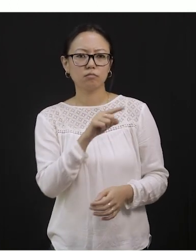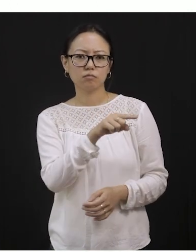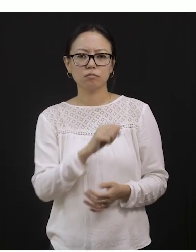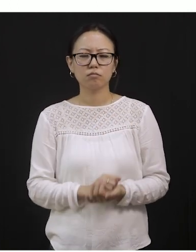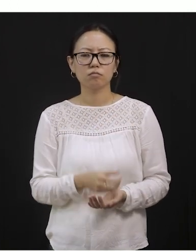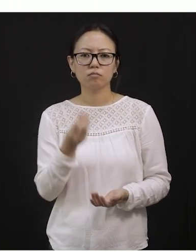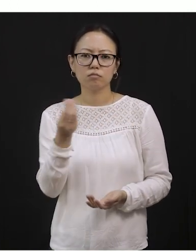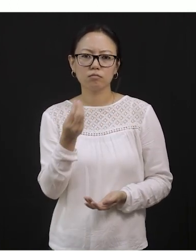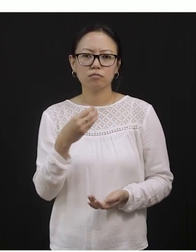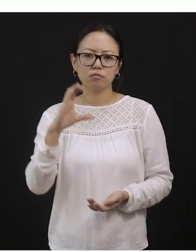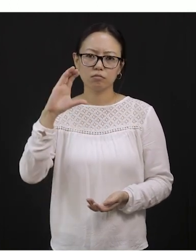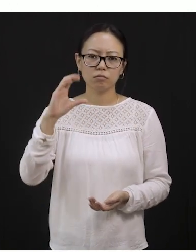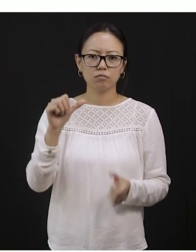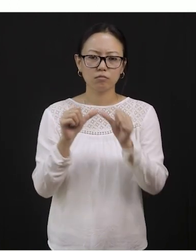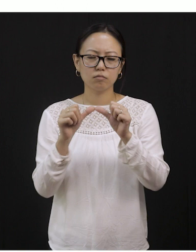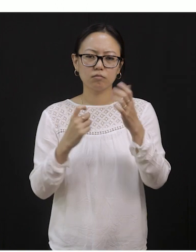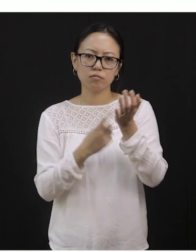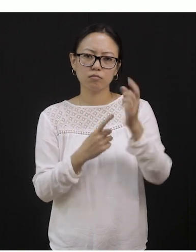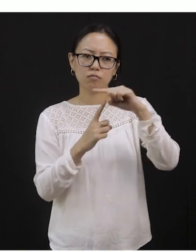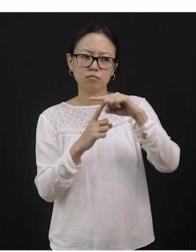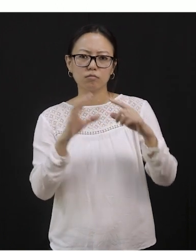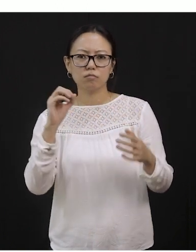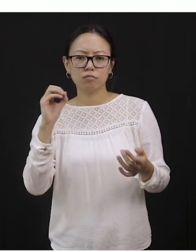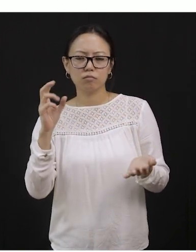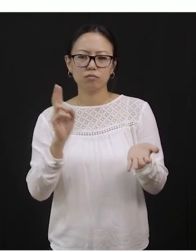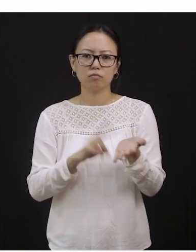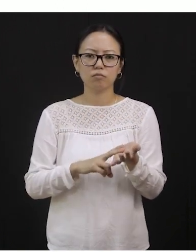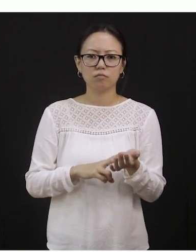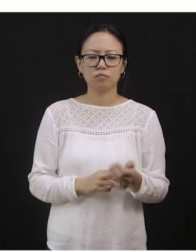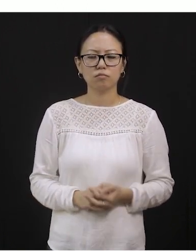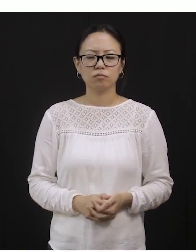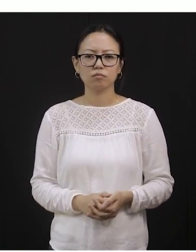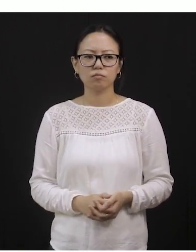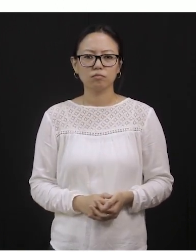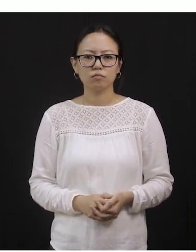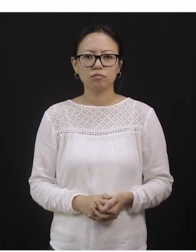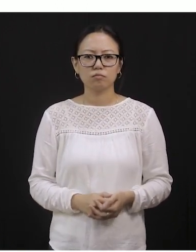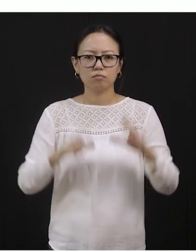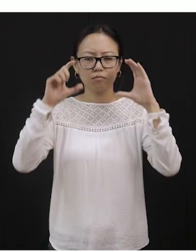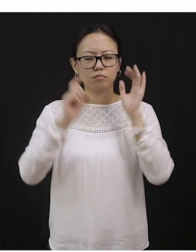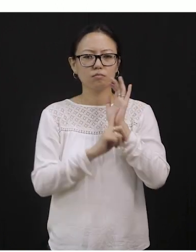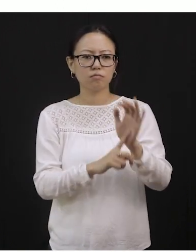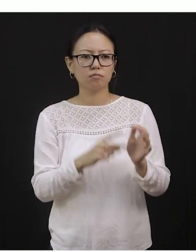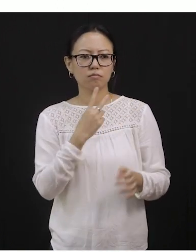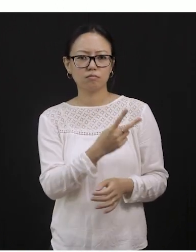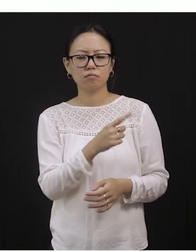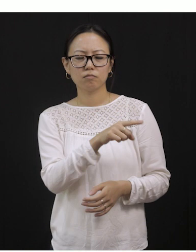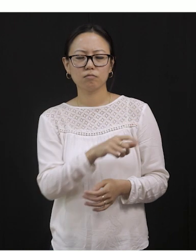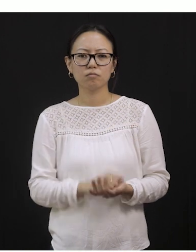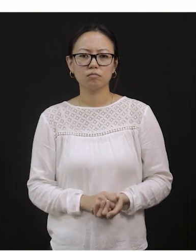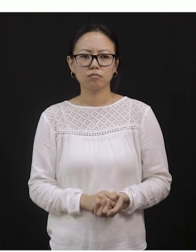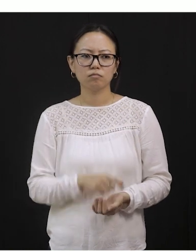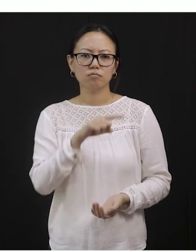about them. Okay. So here is the first cartoon picture that I would like